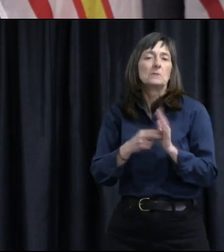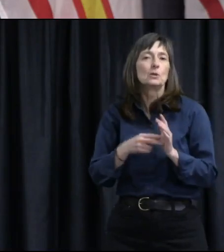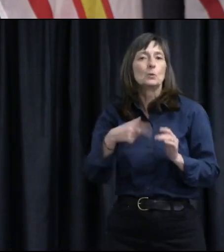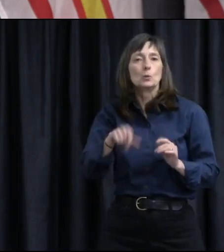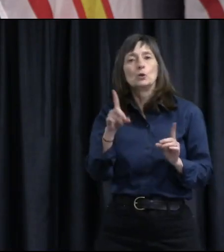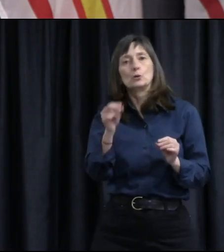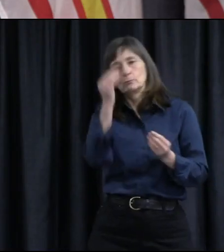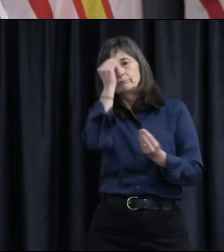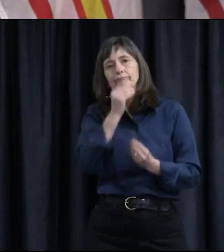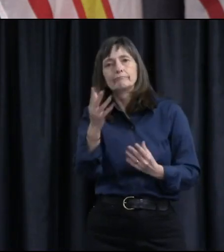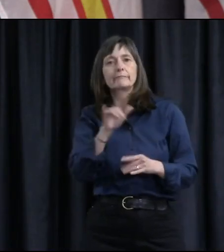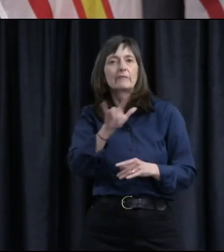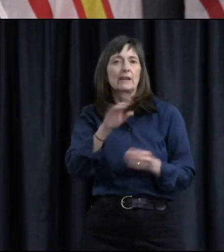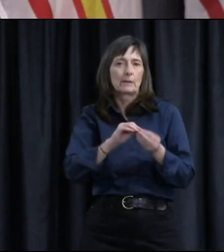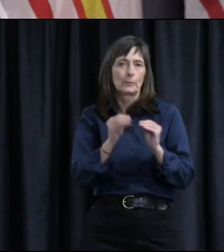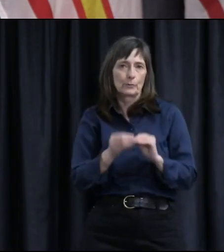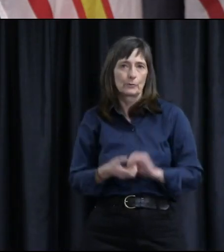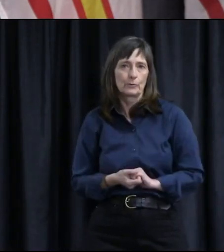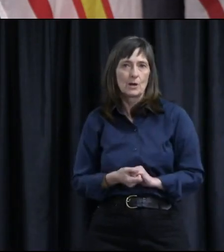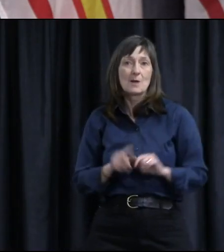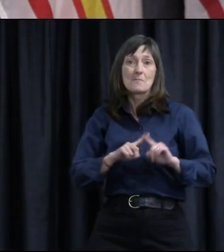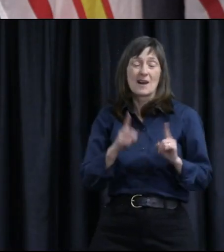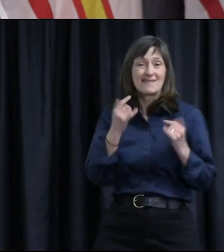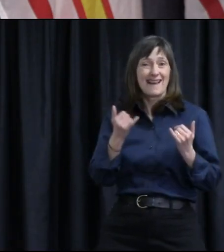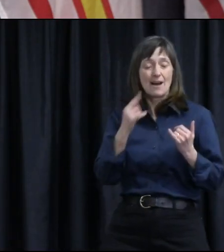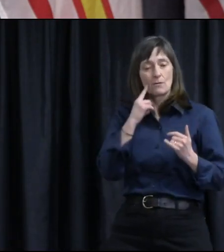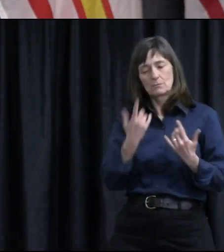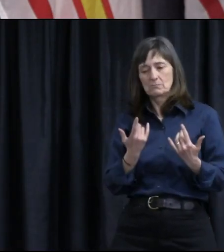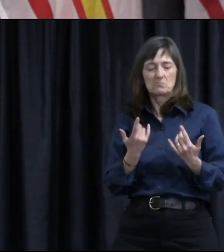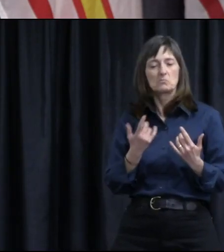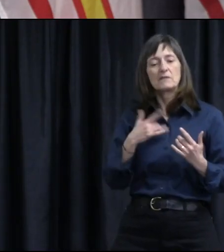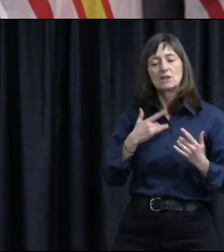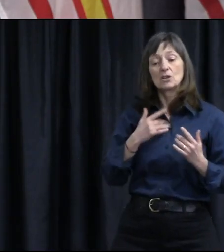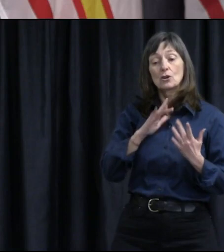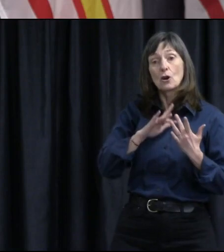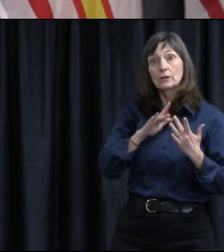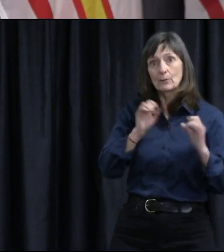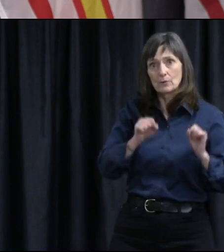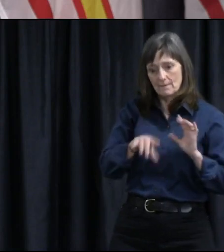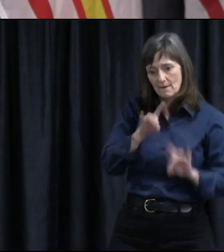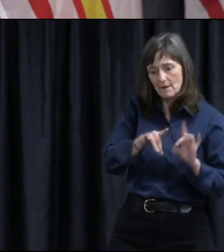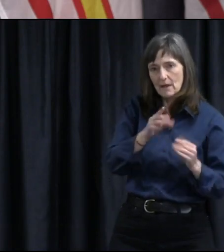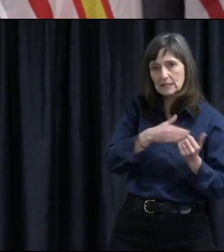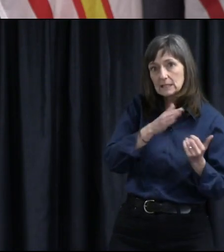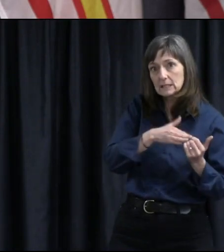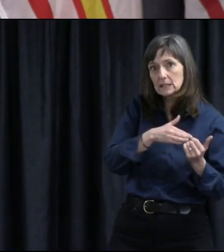the risk of transmission is quite low, if at all.